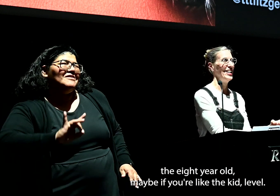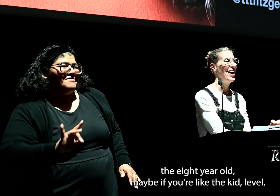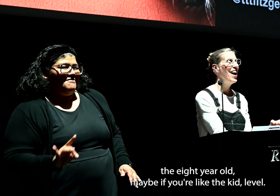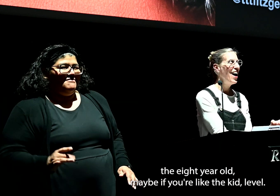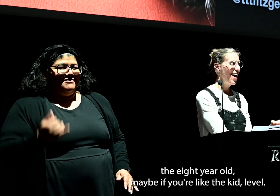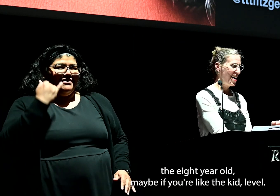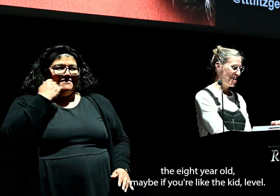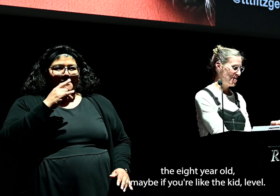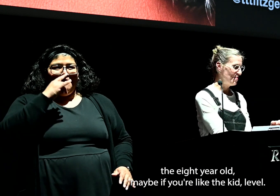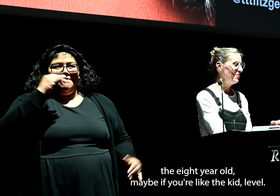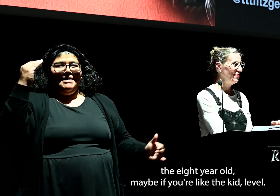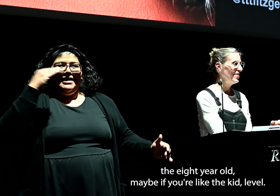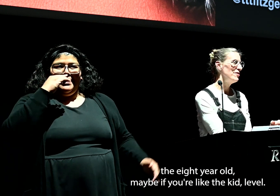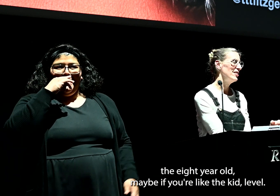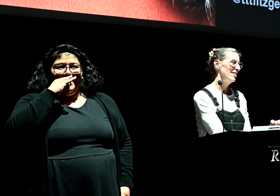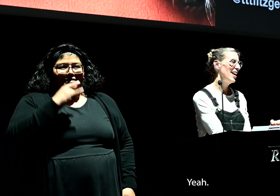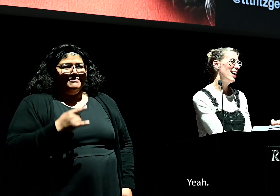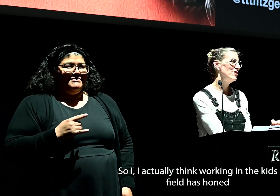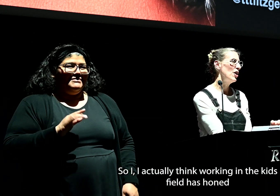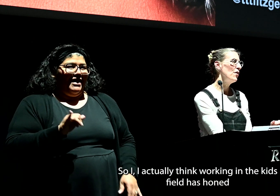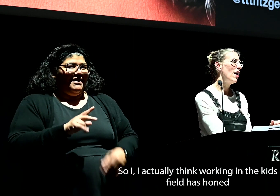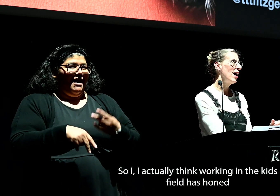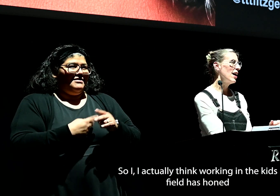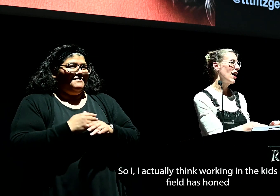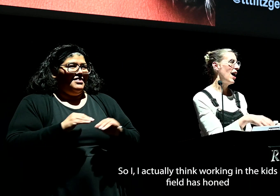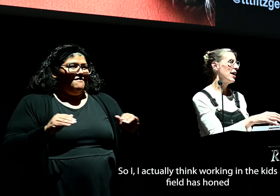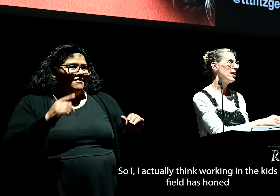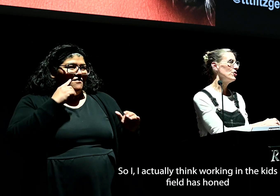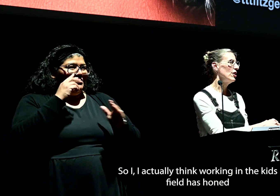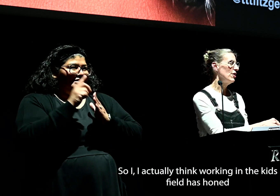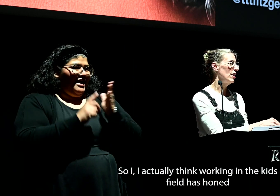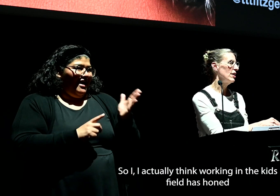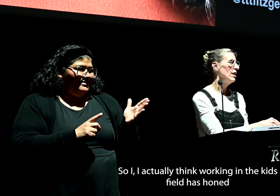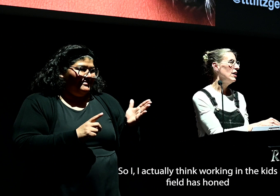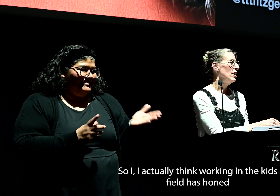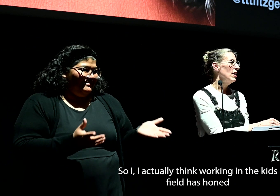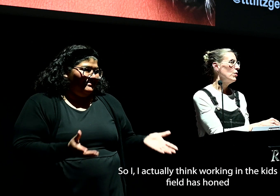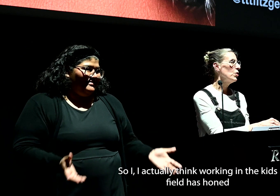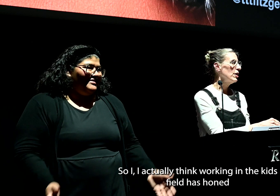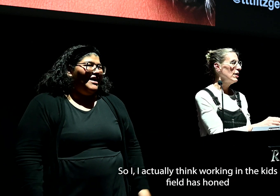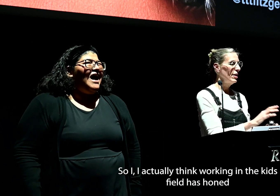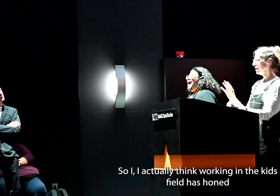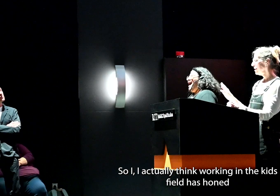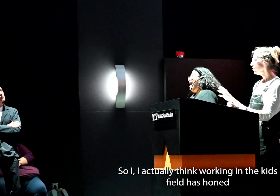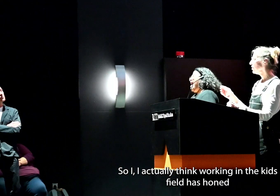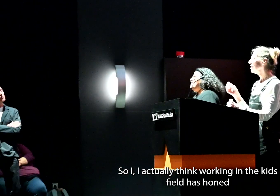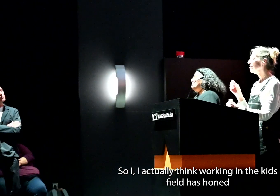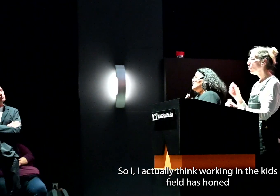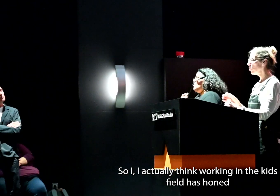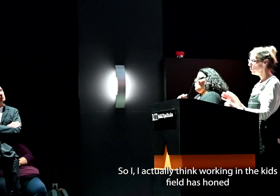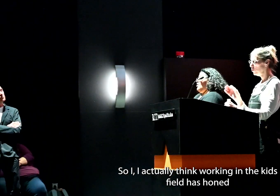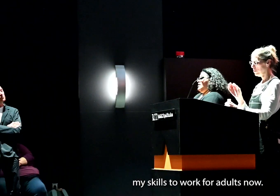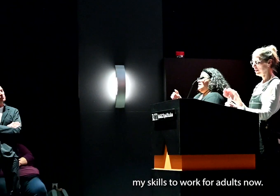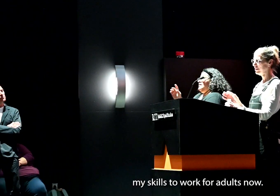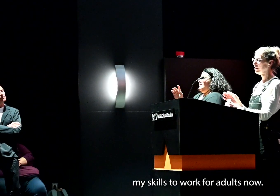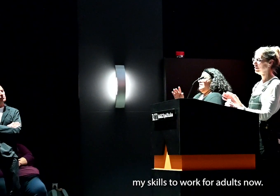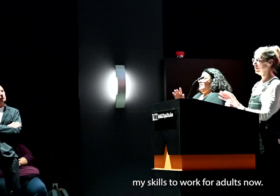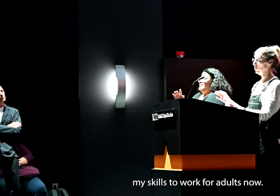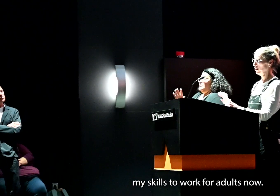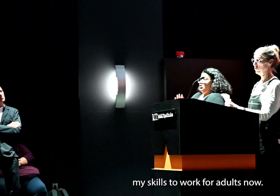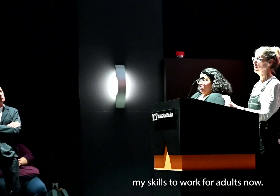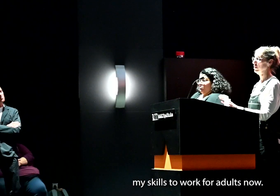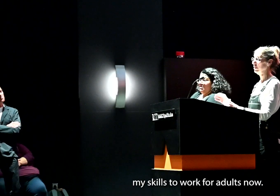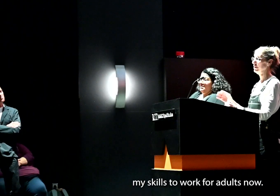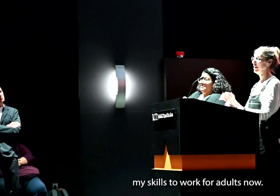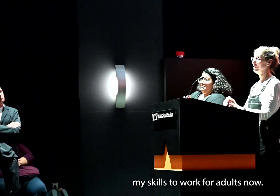a big kid level. Yeah. So I actually think working in the kids field has honed my skills